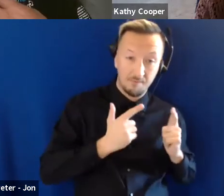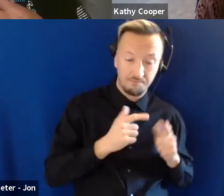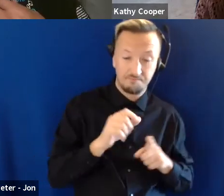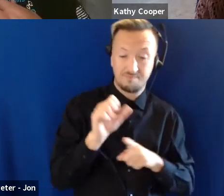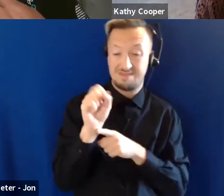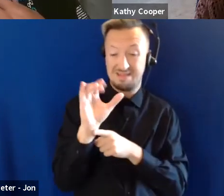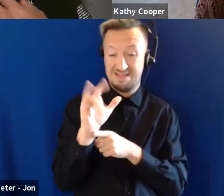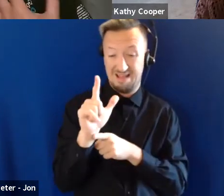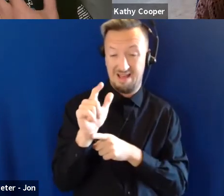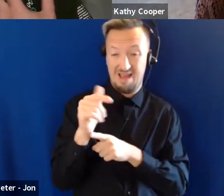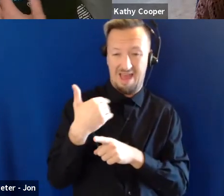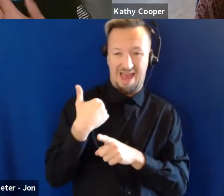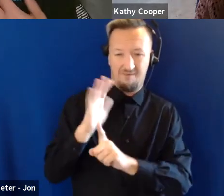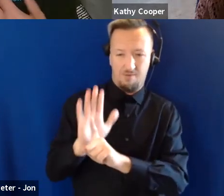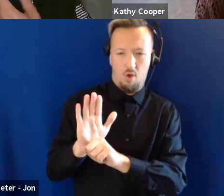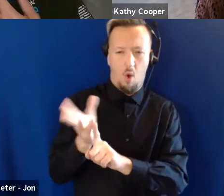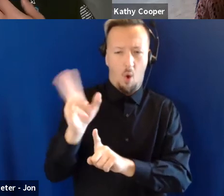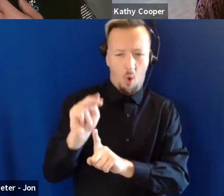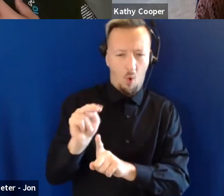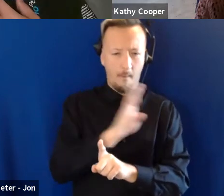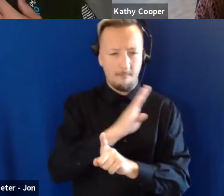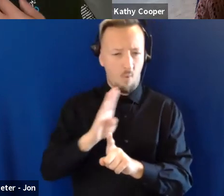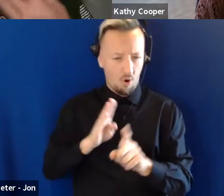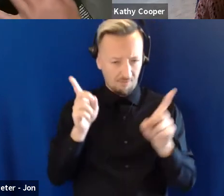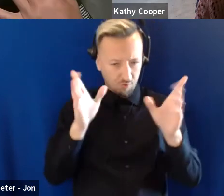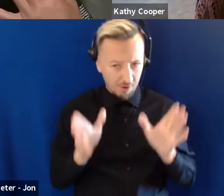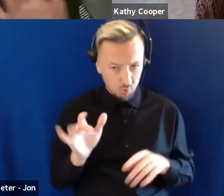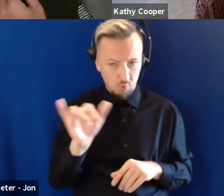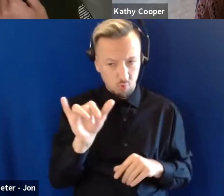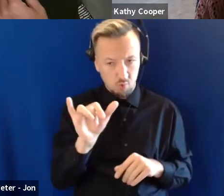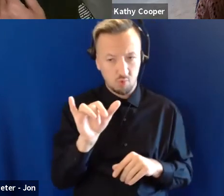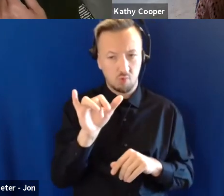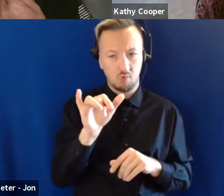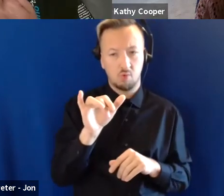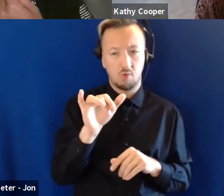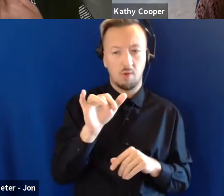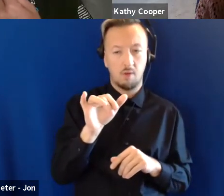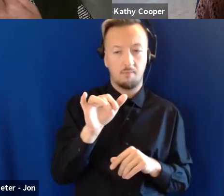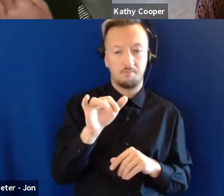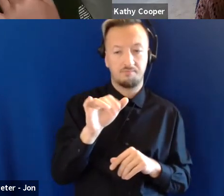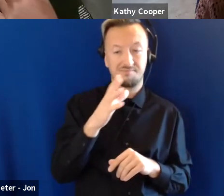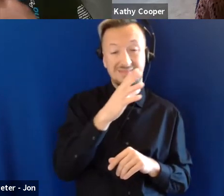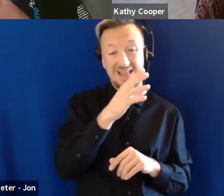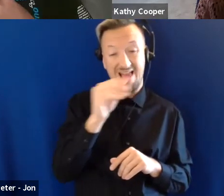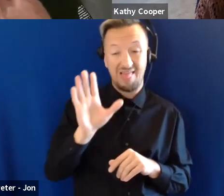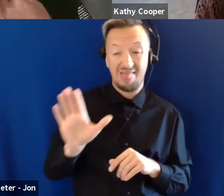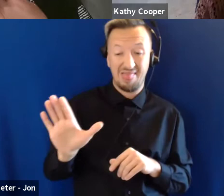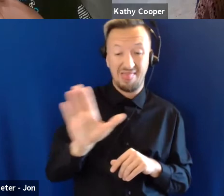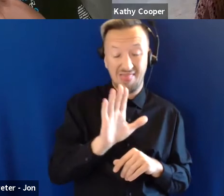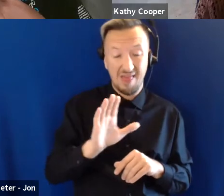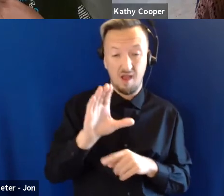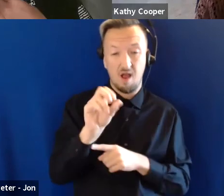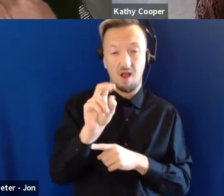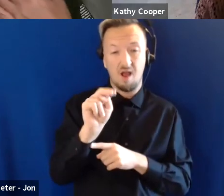own independent board of directors as well. And then their constituencies as Centers for